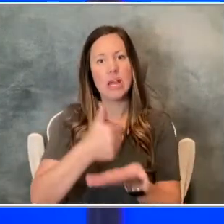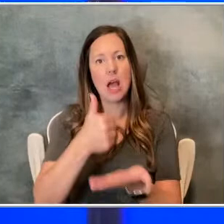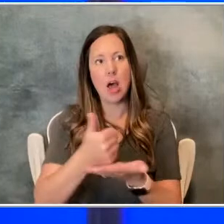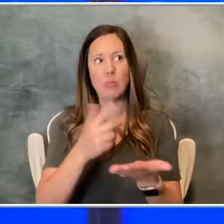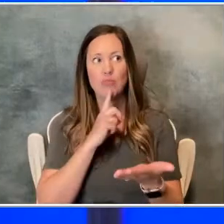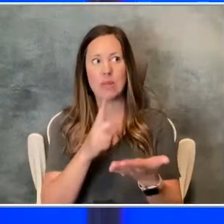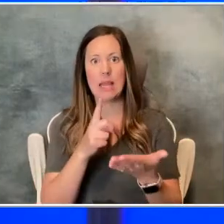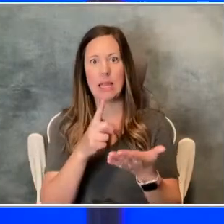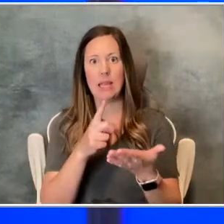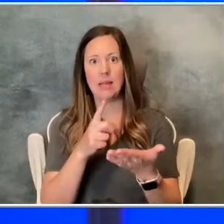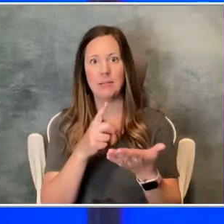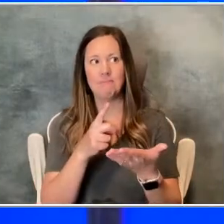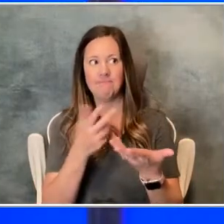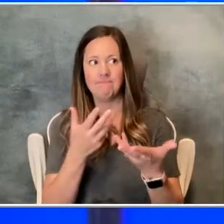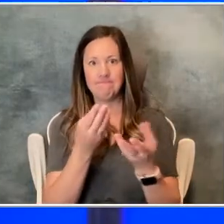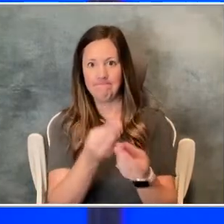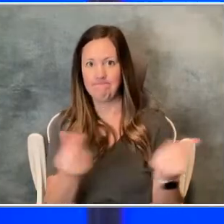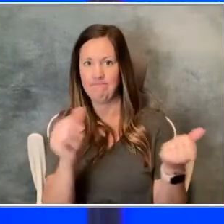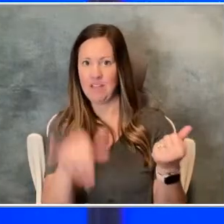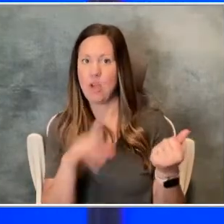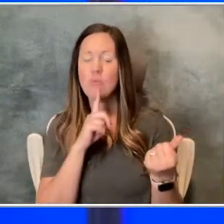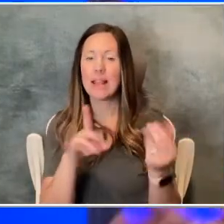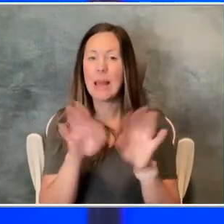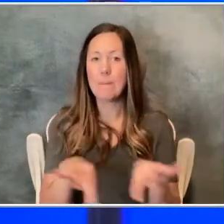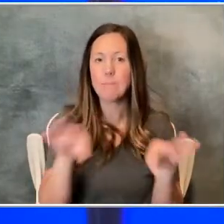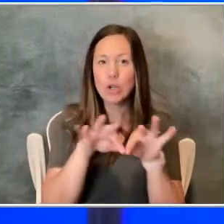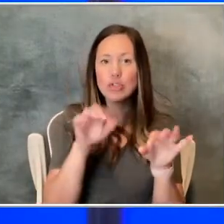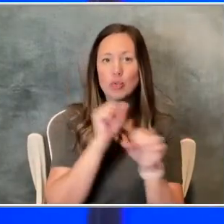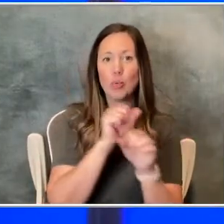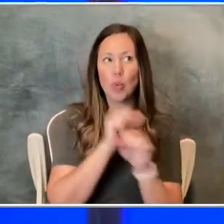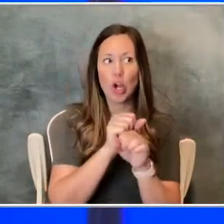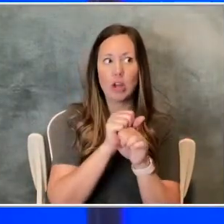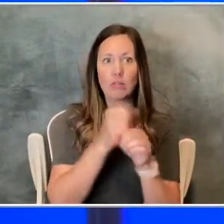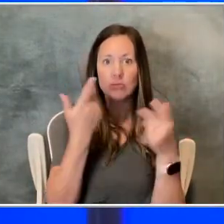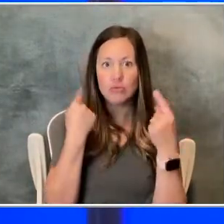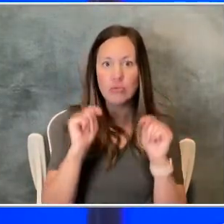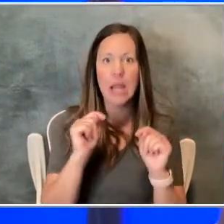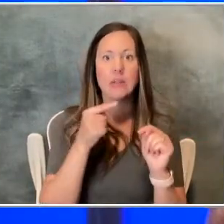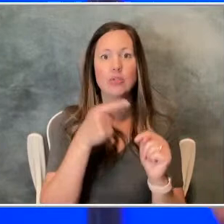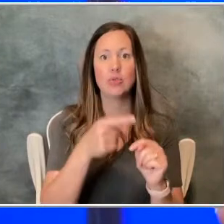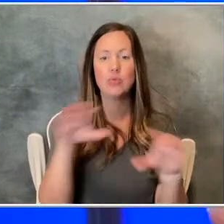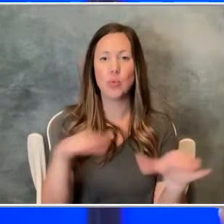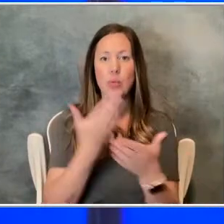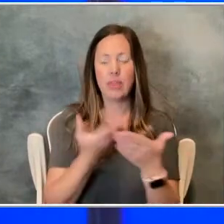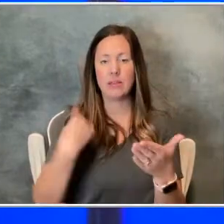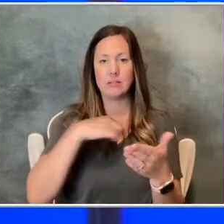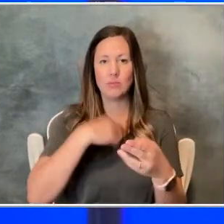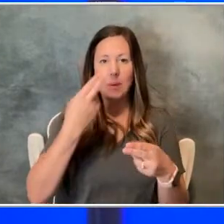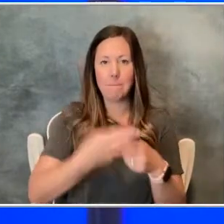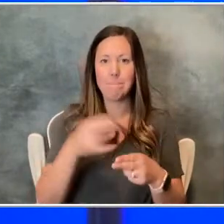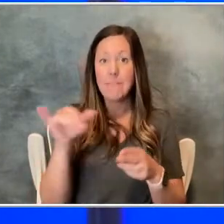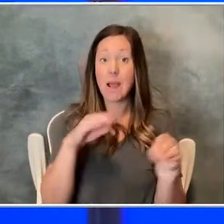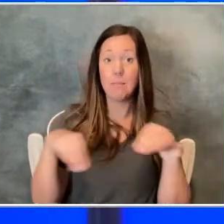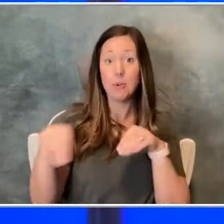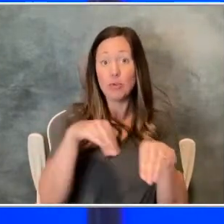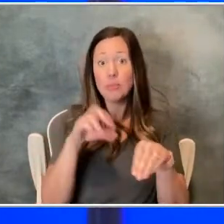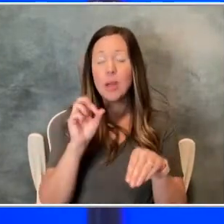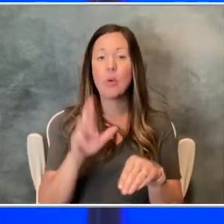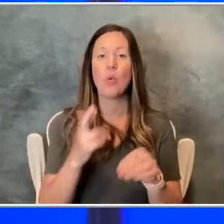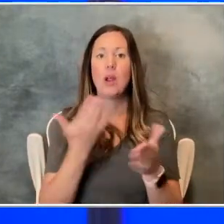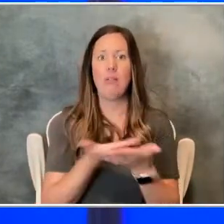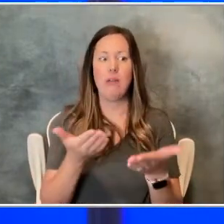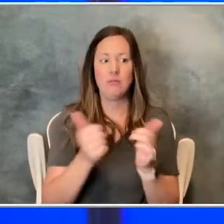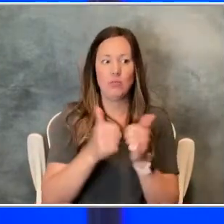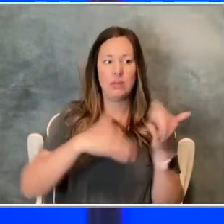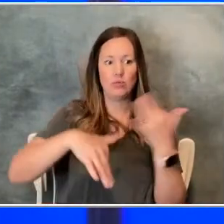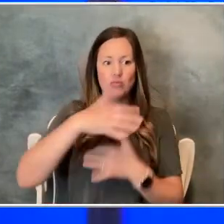that fatigue, and it's still important to really work towards doing the things we've mentioned, like movement and engaging with socialization, things like that. It is